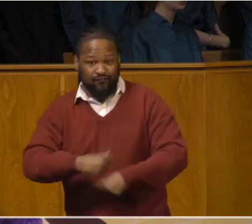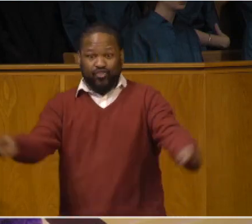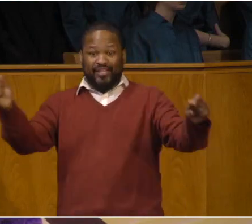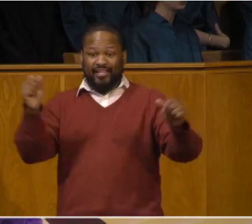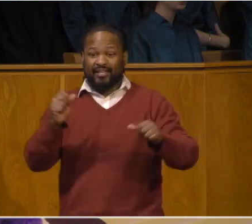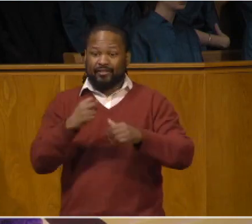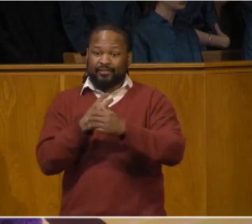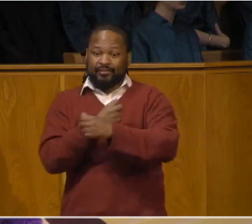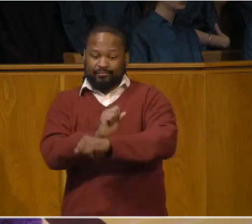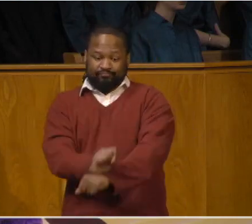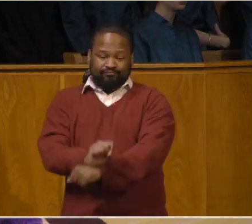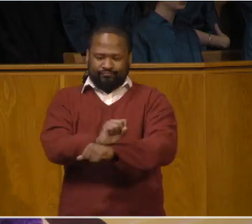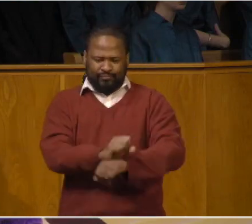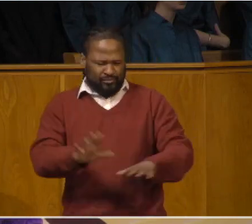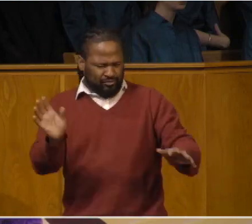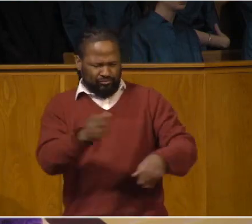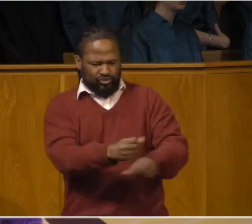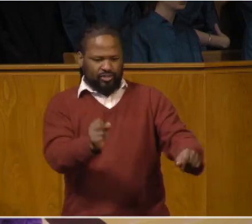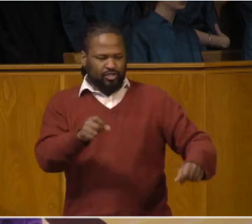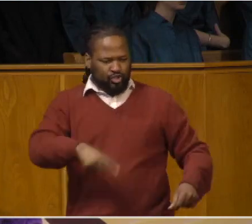you exist, and I see you.